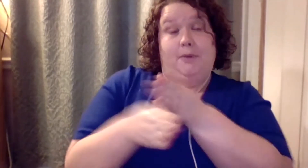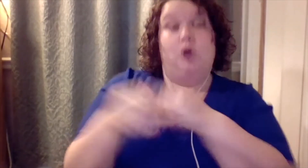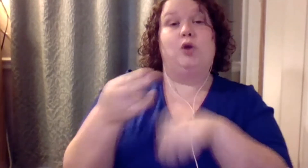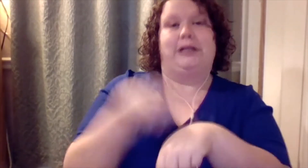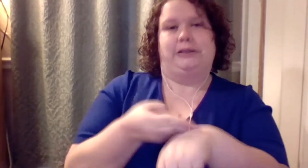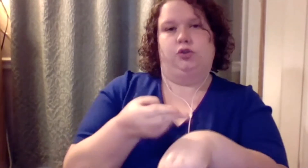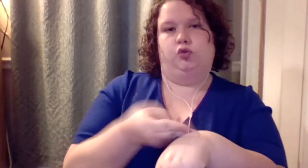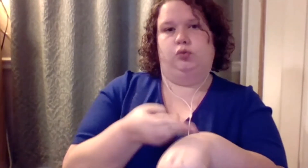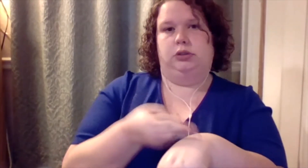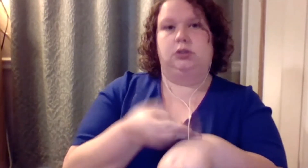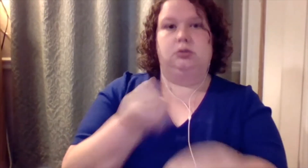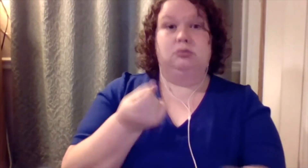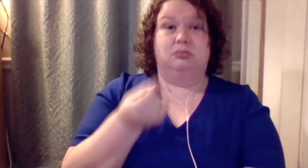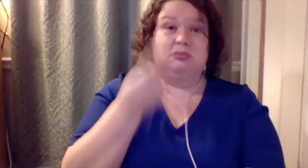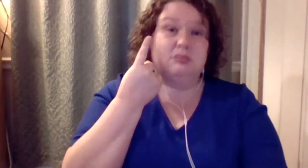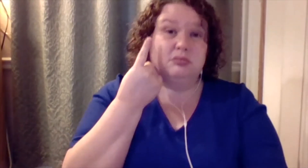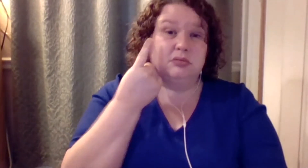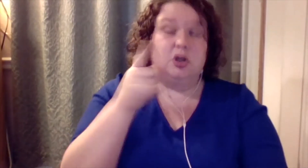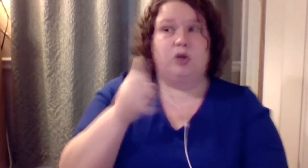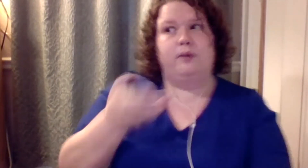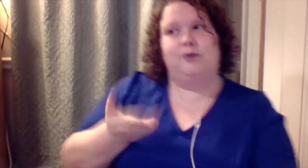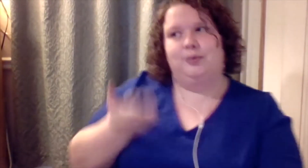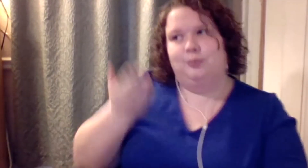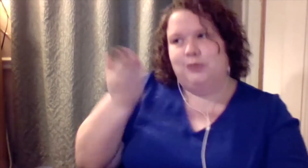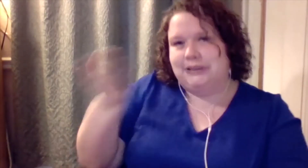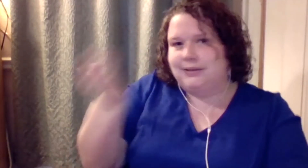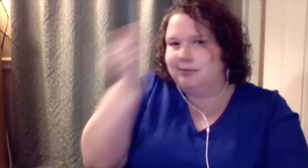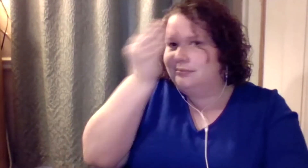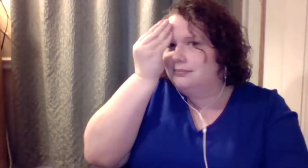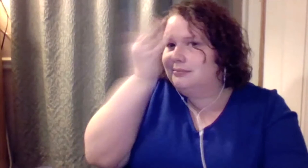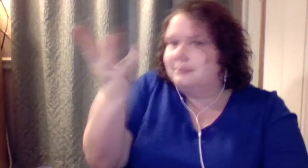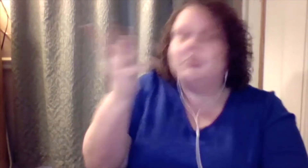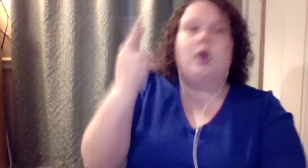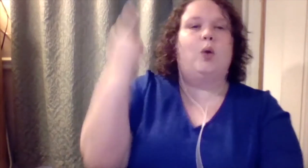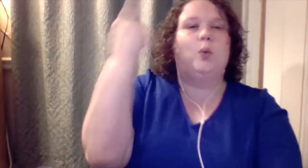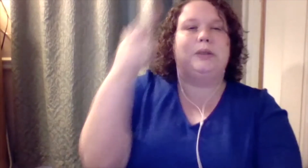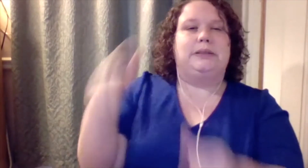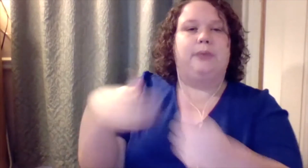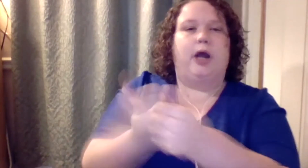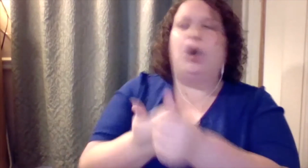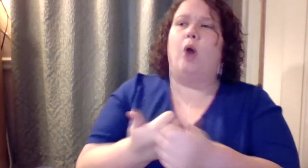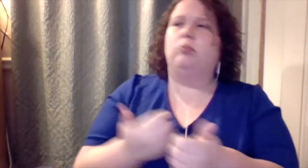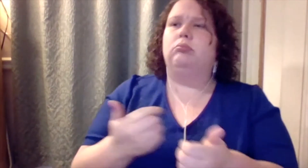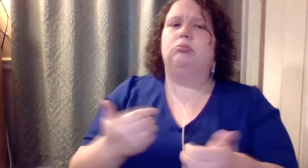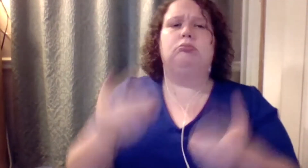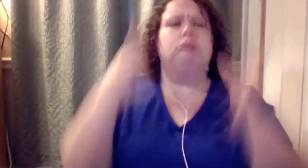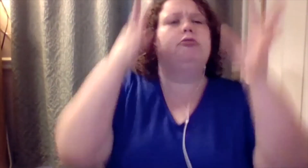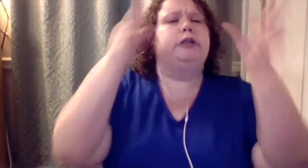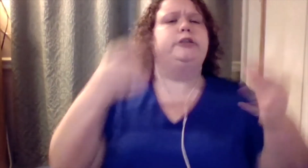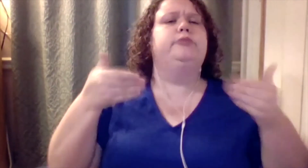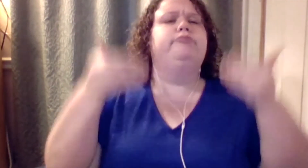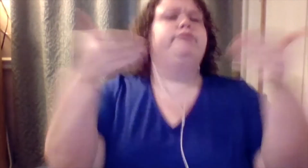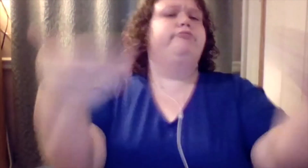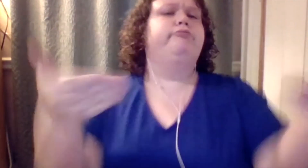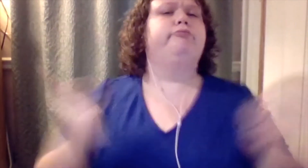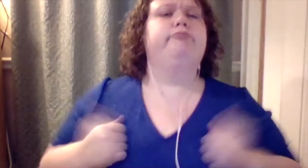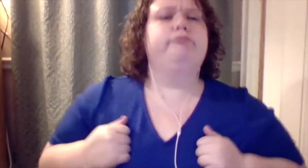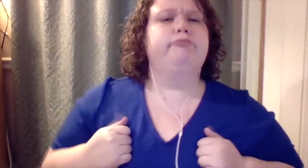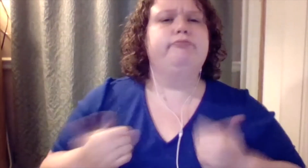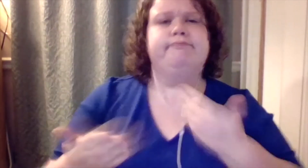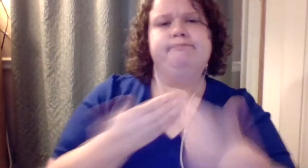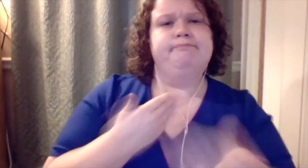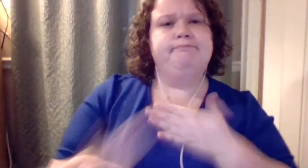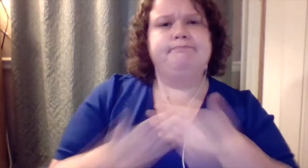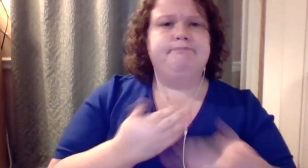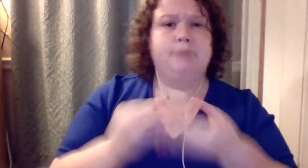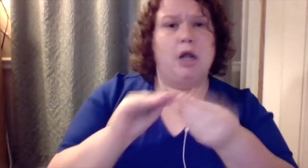to present it. It has to be told what's going on, not just, oh, we're making this decision to make this decision and it's a numbers game. If it's